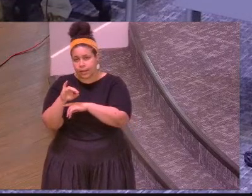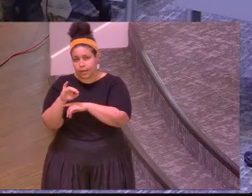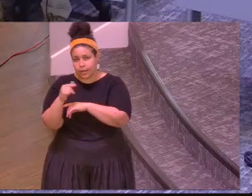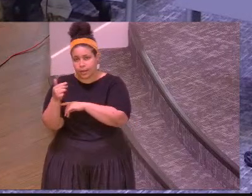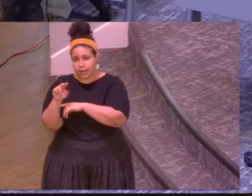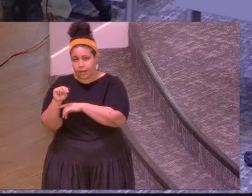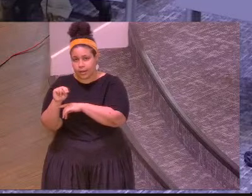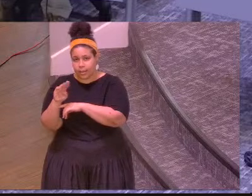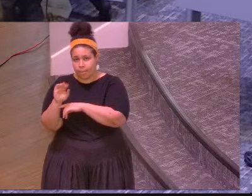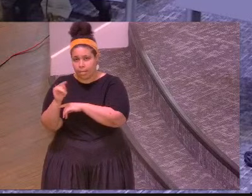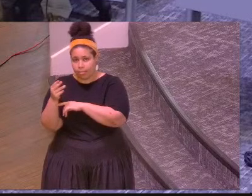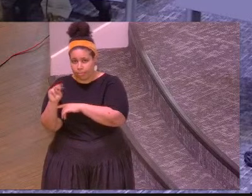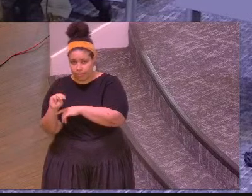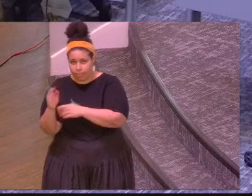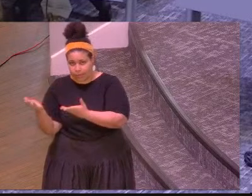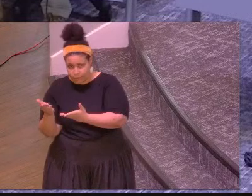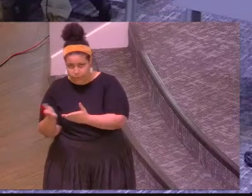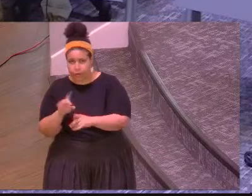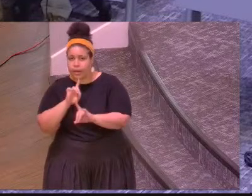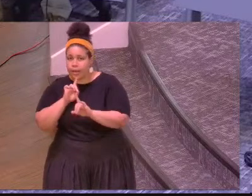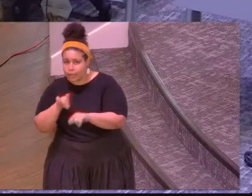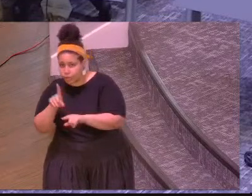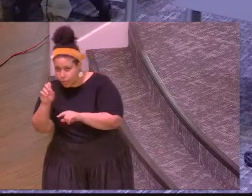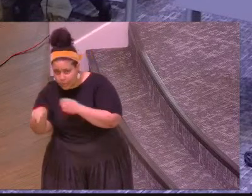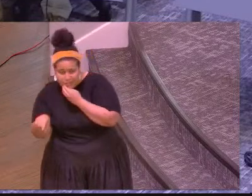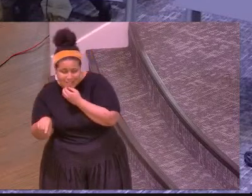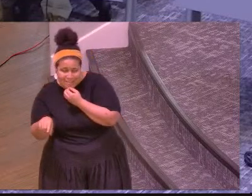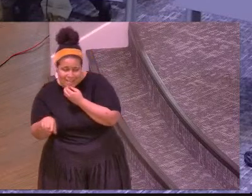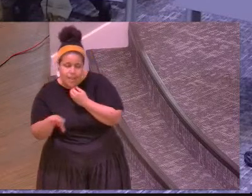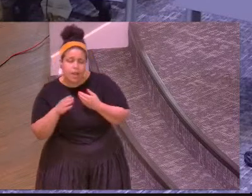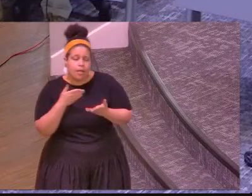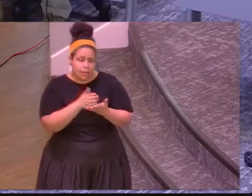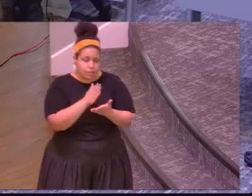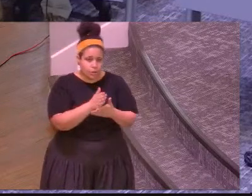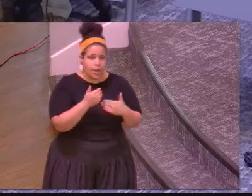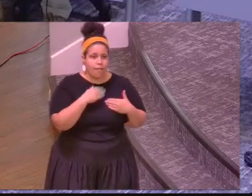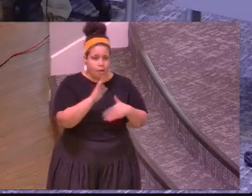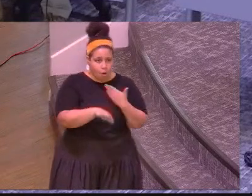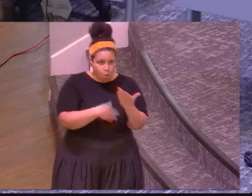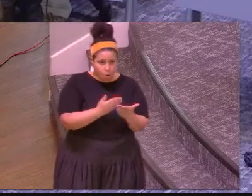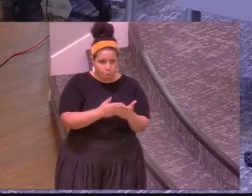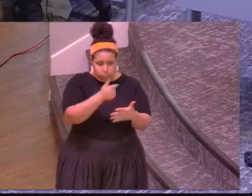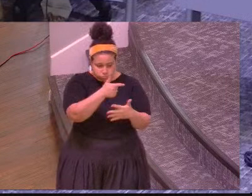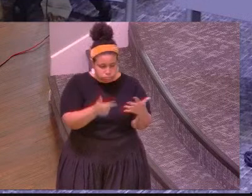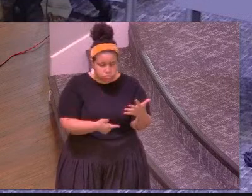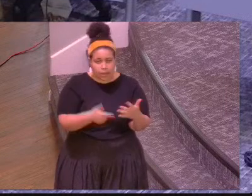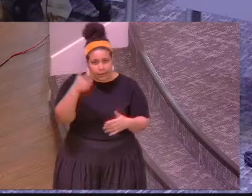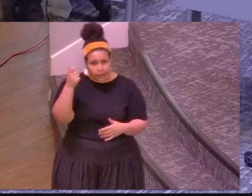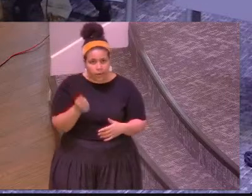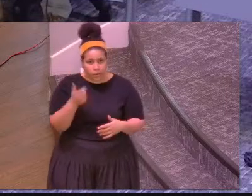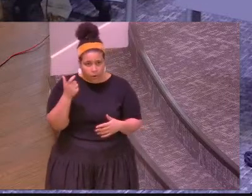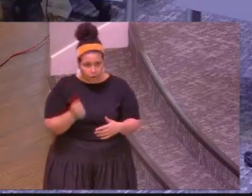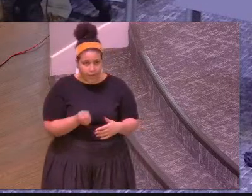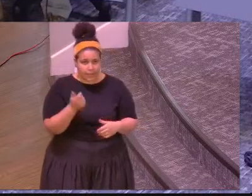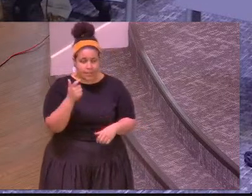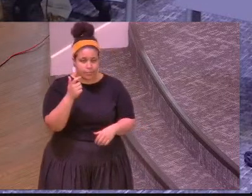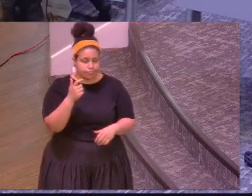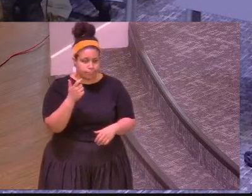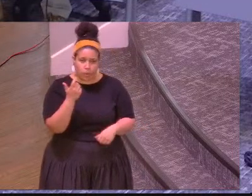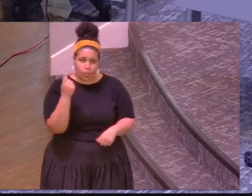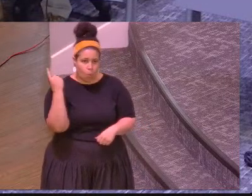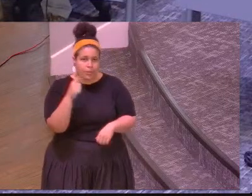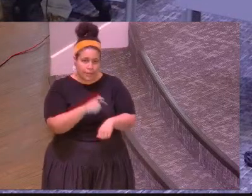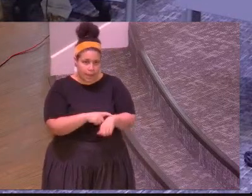questions, but it just allows her to get all of the grant programs on one timeline and to